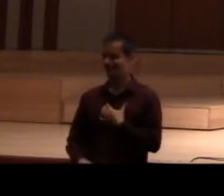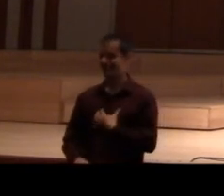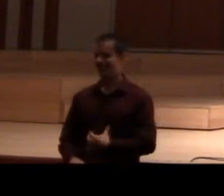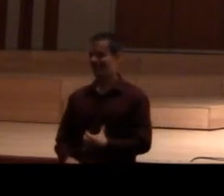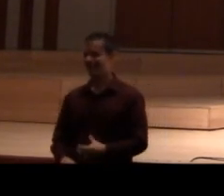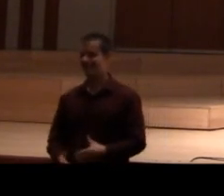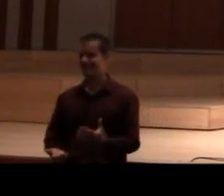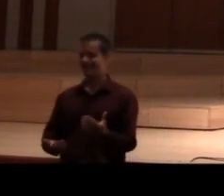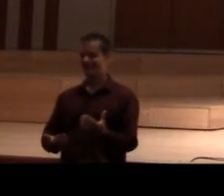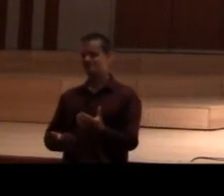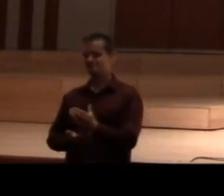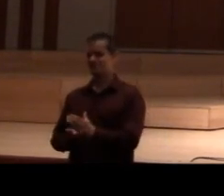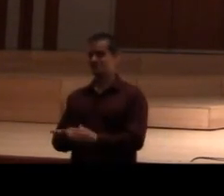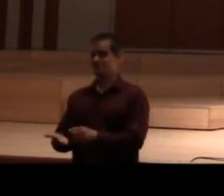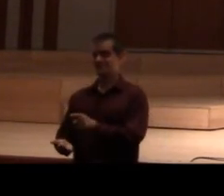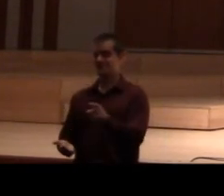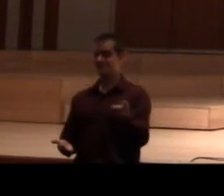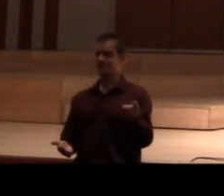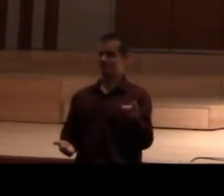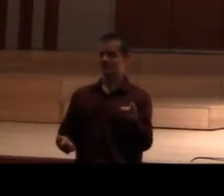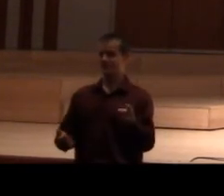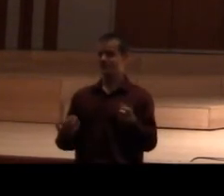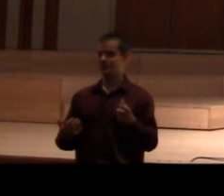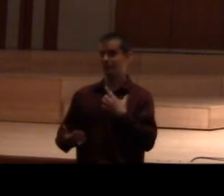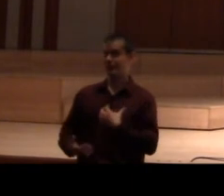Maybe some of you still fantasize about this.